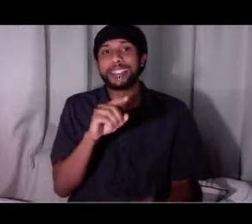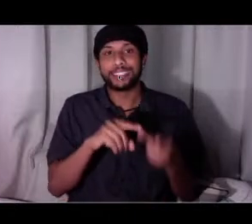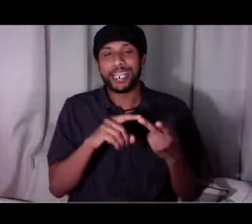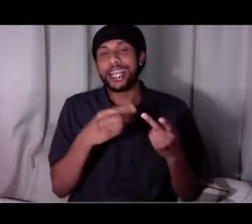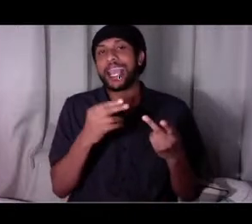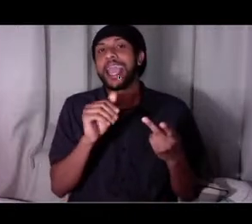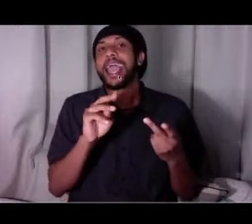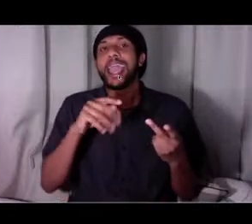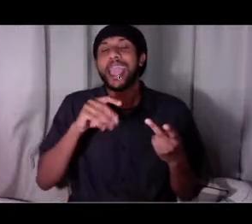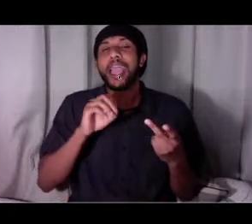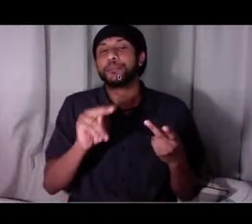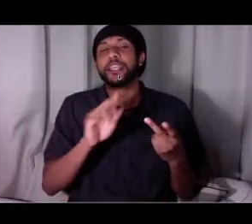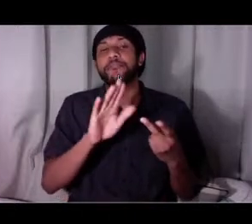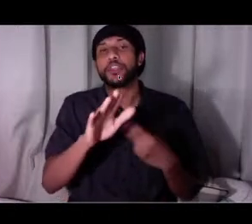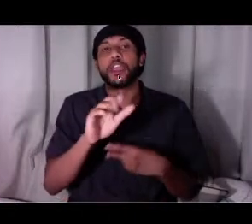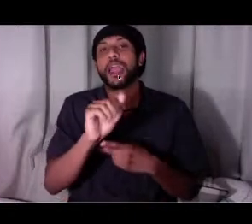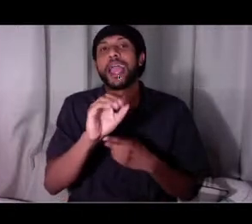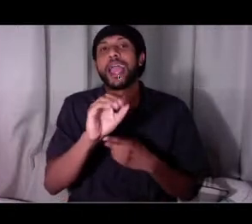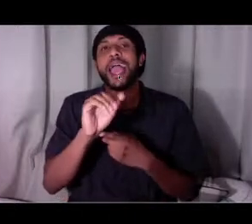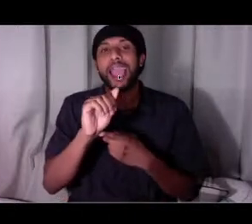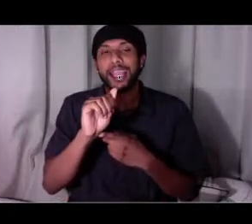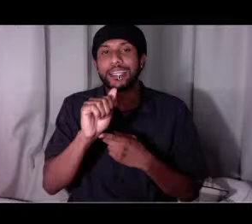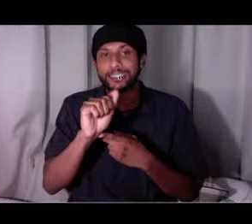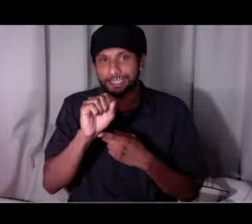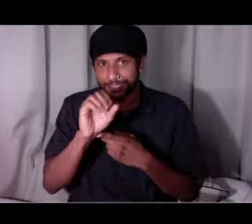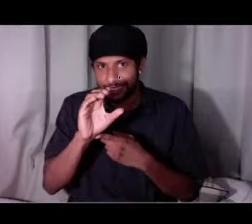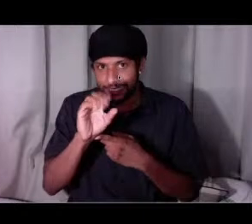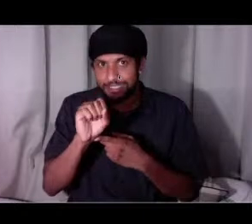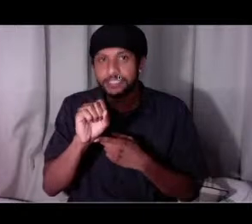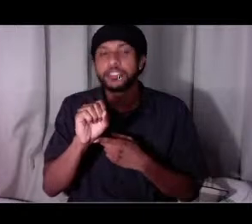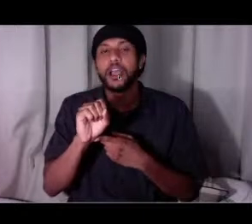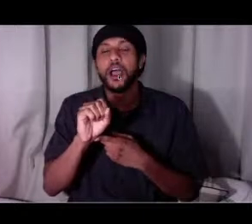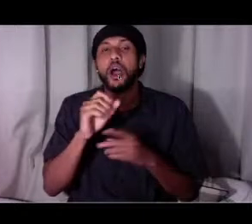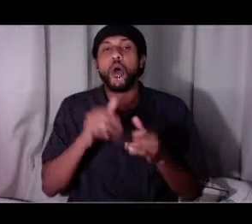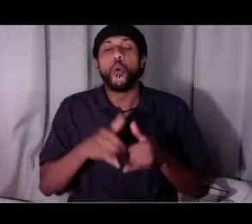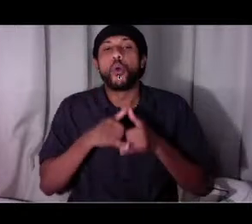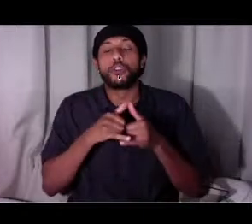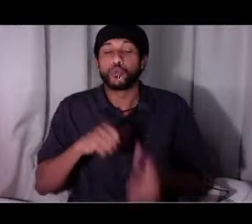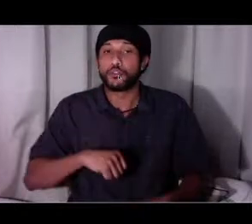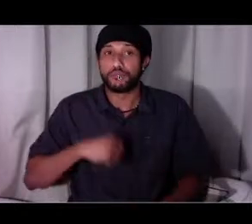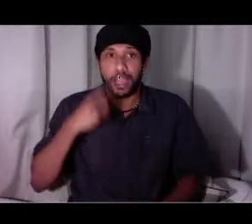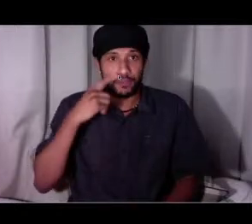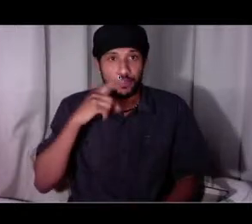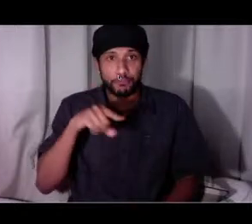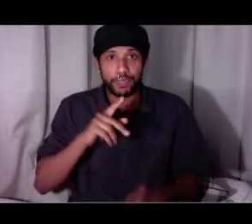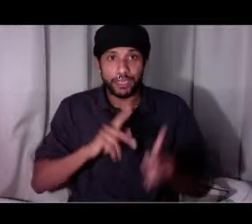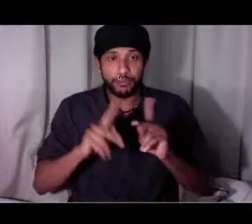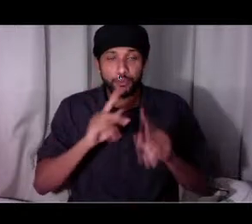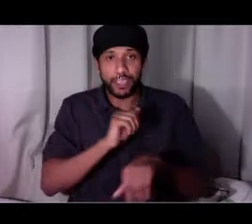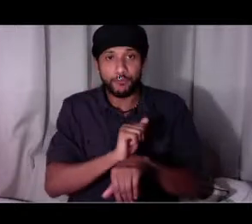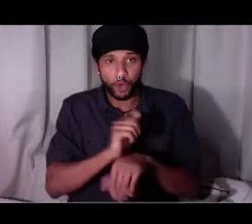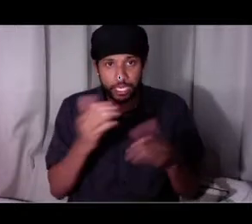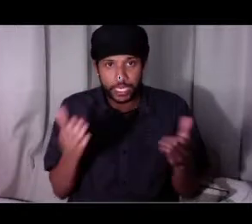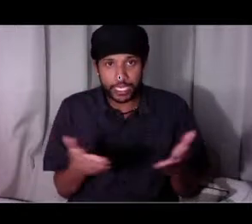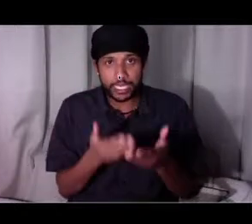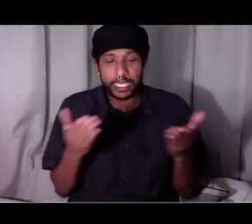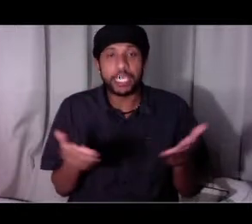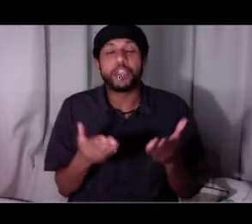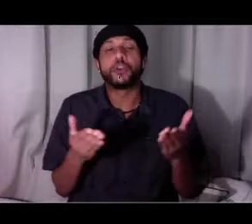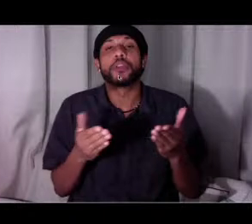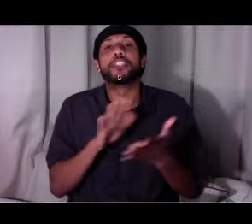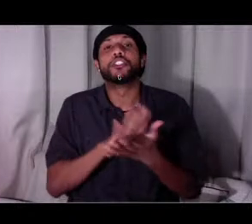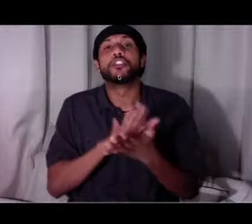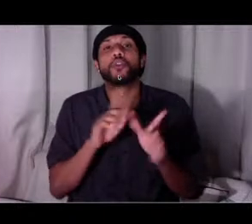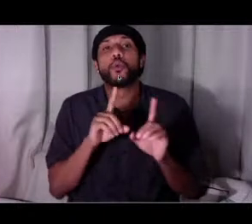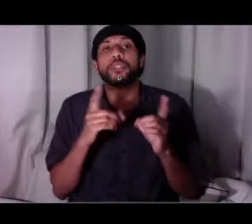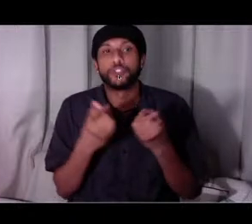their um ax Awards um we're very proud of the people we have working in Colton Joint Unified School